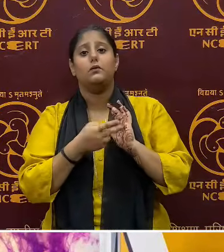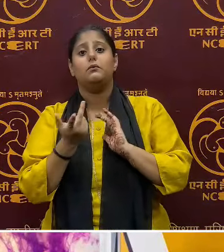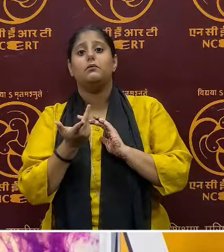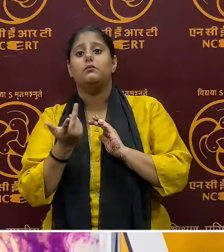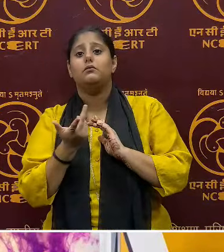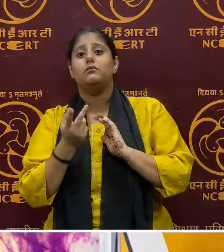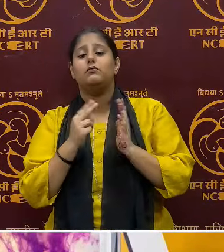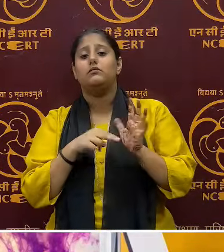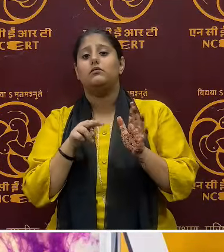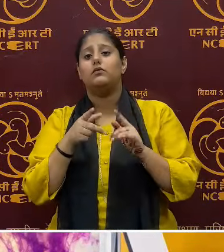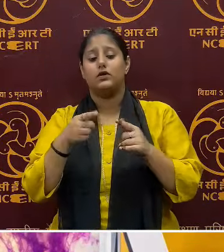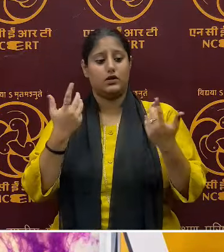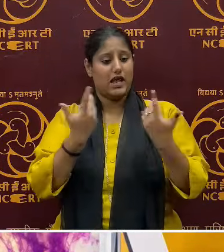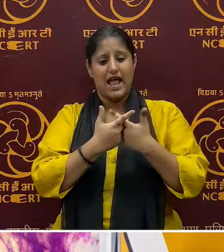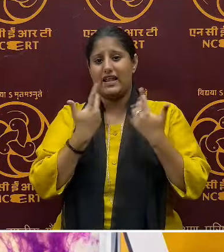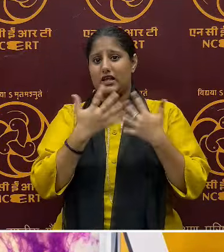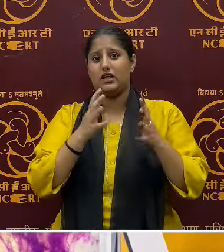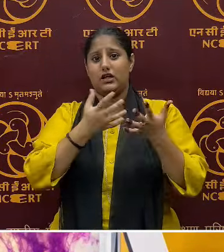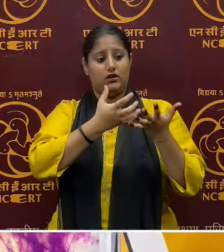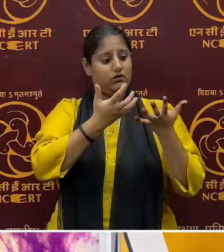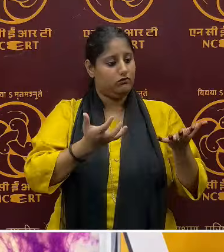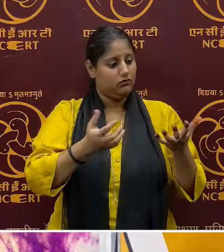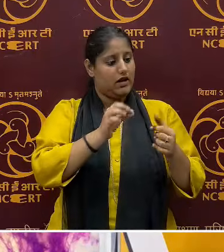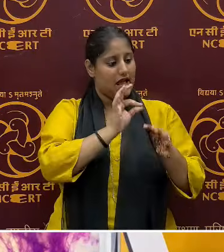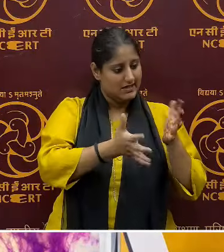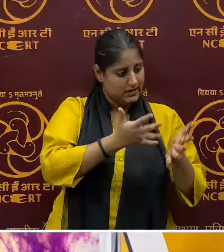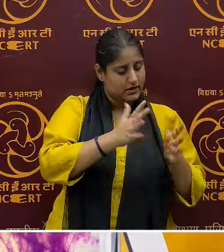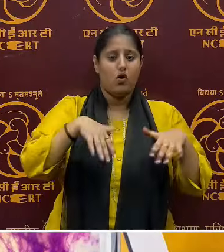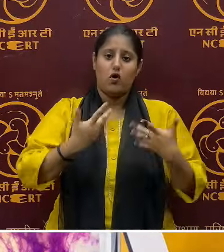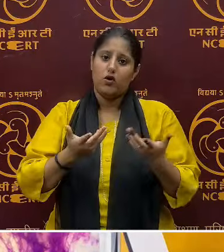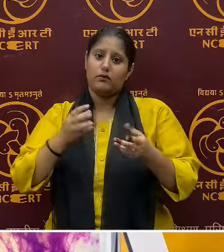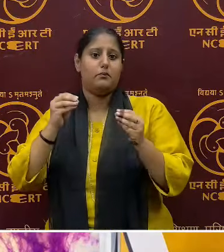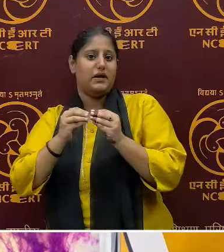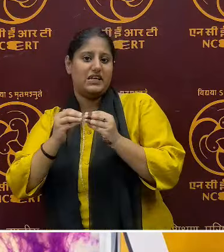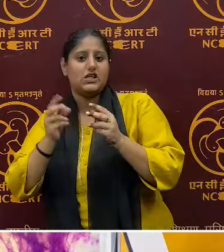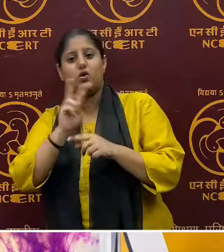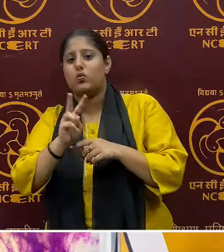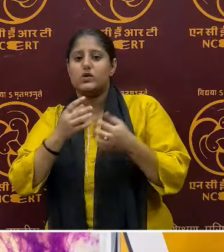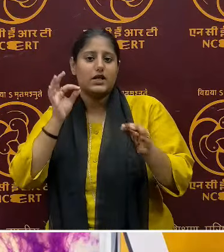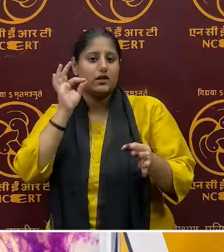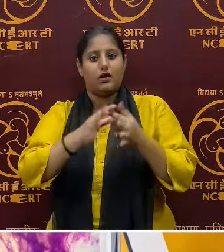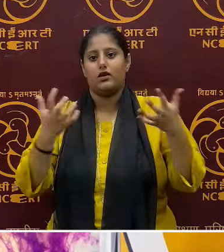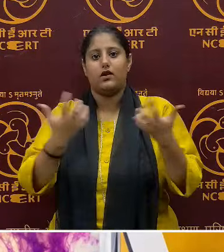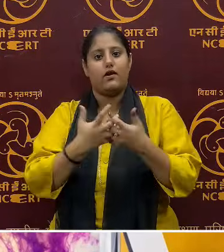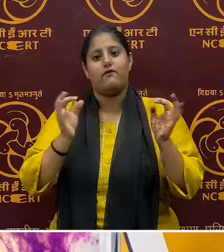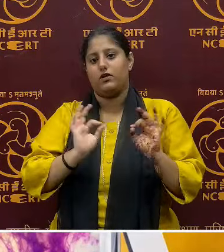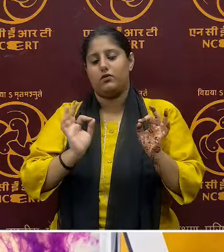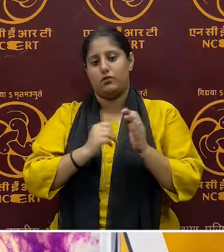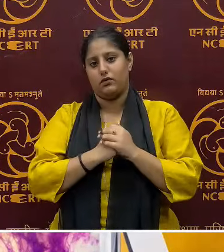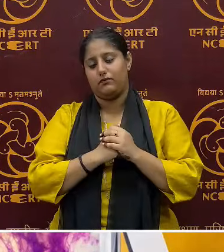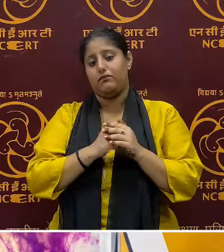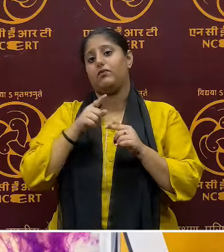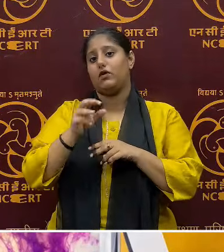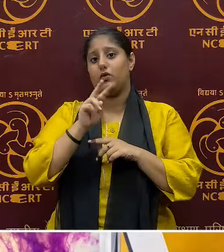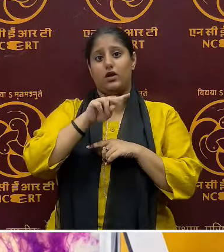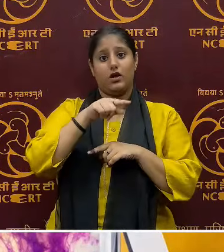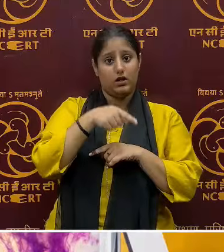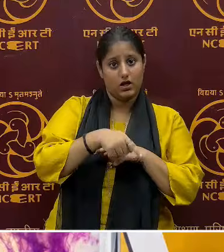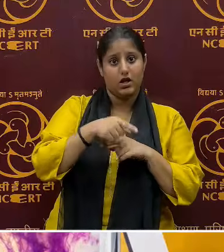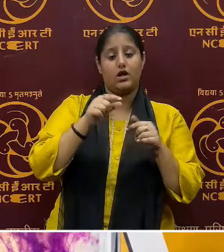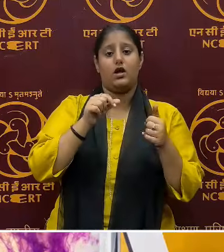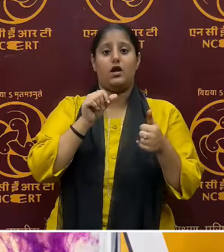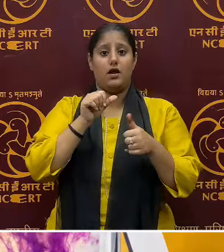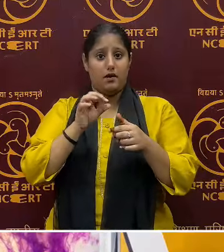which do not react with neither with acid nor with base. And non-metallic oxides react with basic,